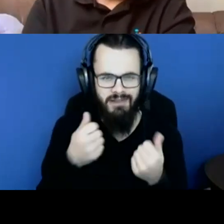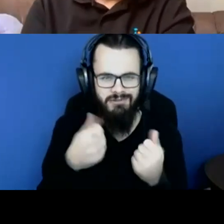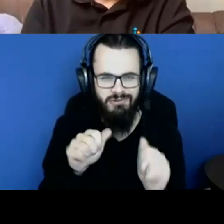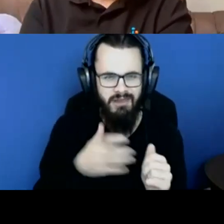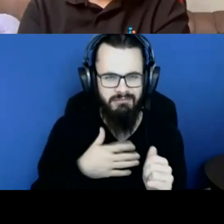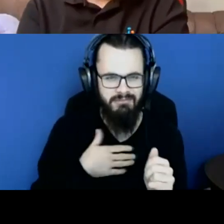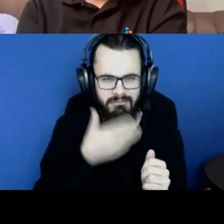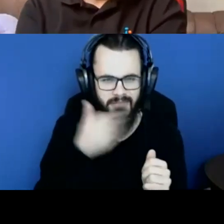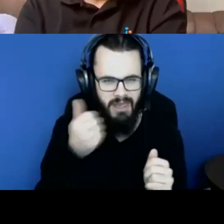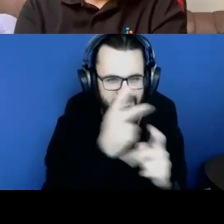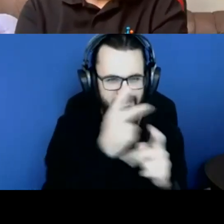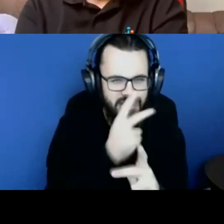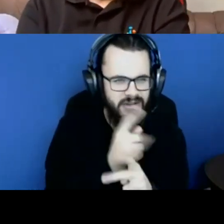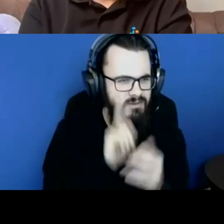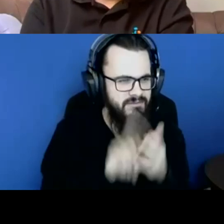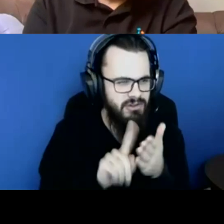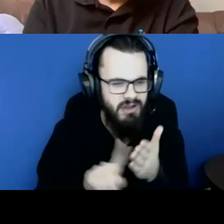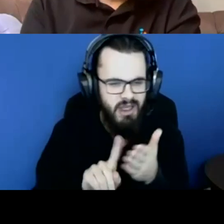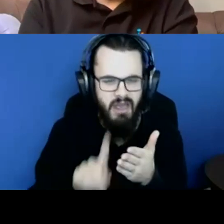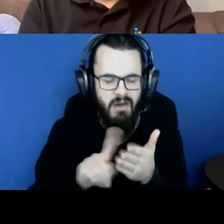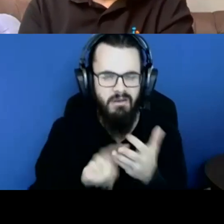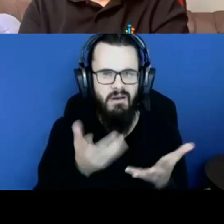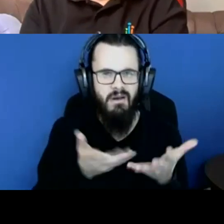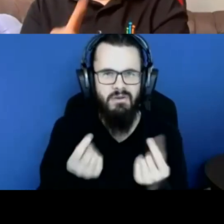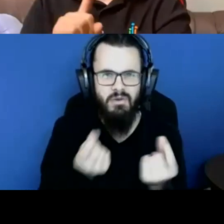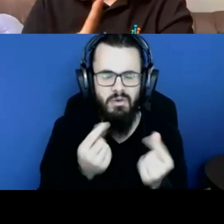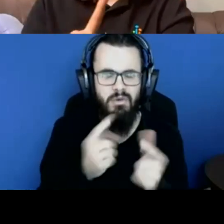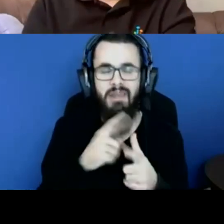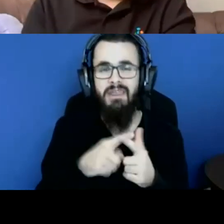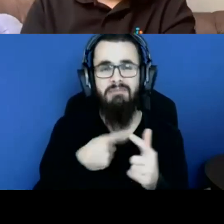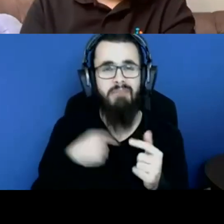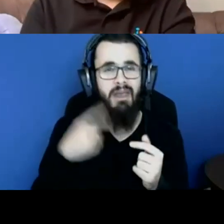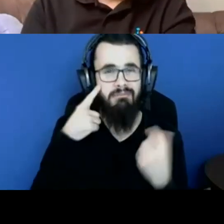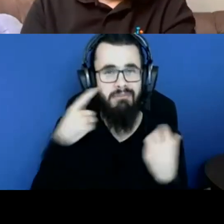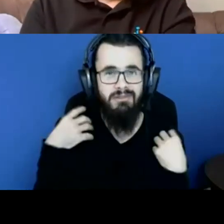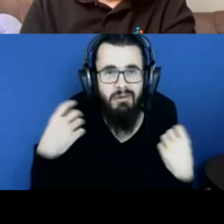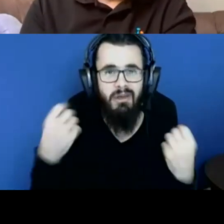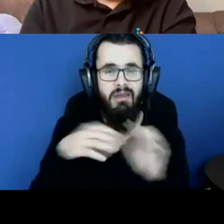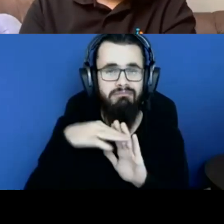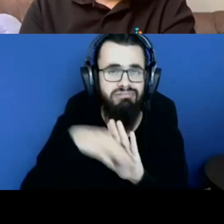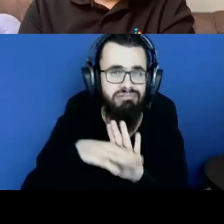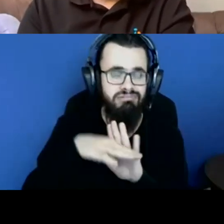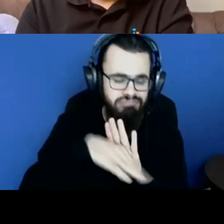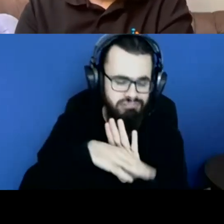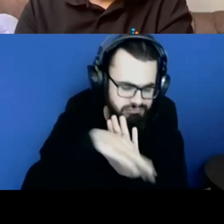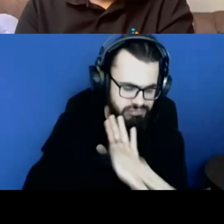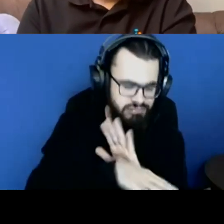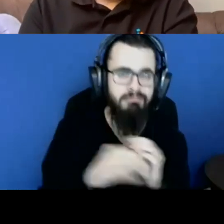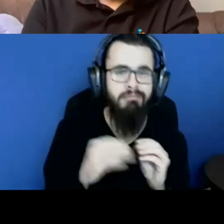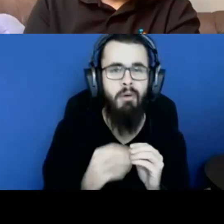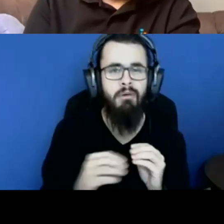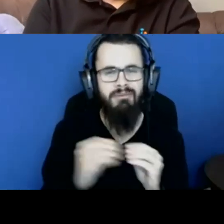worse. I couldn't do it. I just couldn't do it. But let me say this, my sister had brought it up to